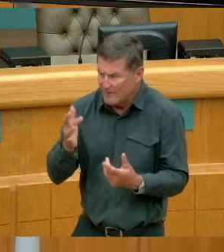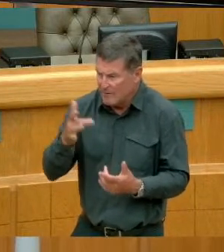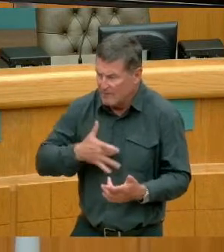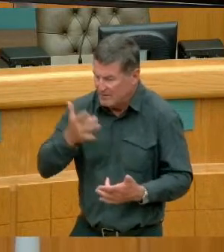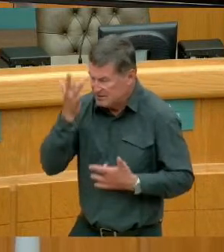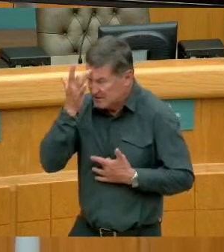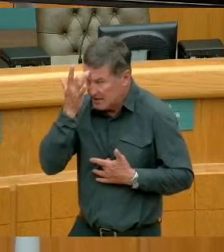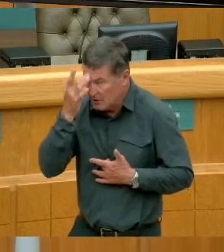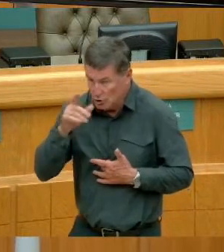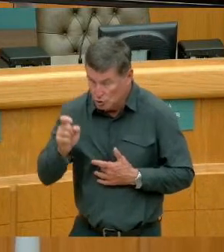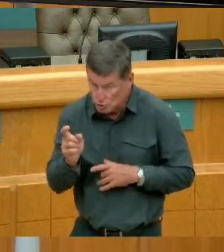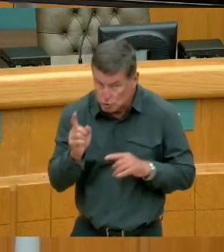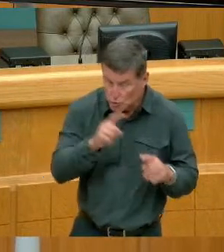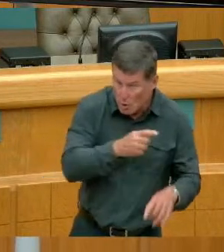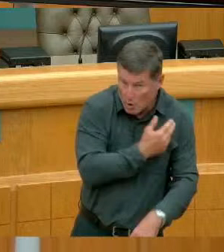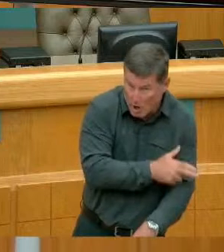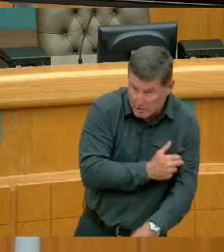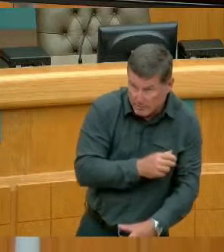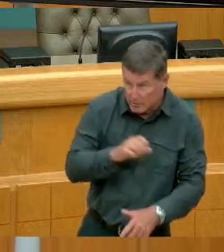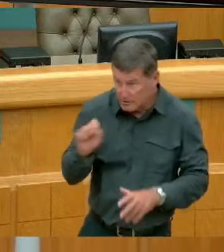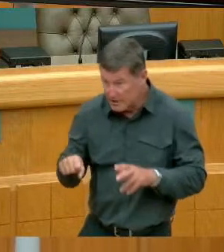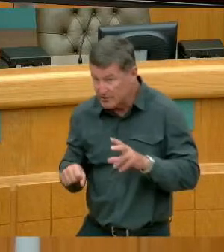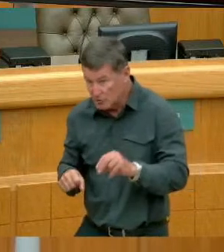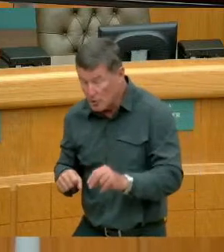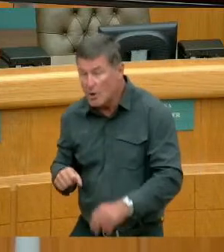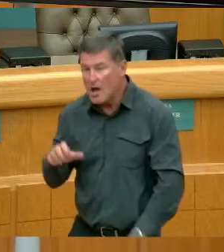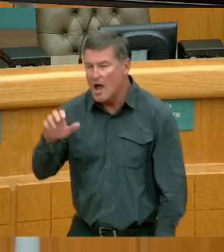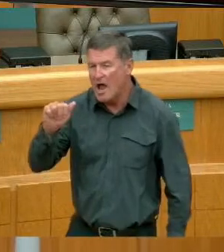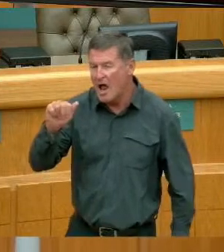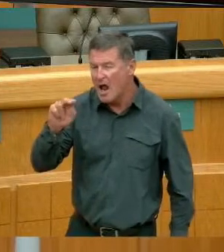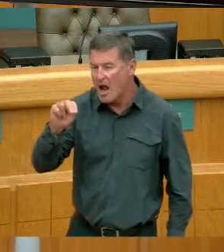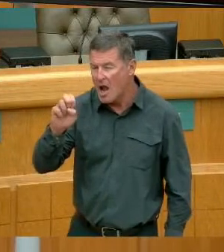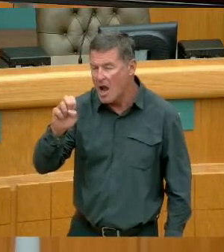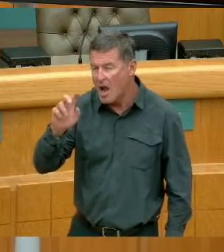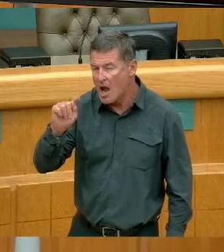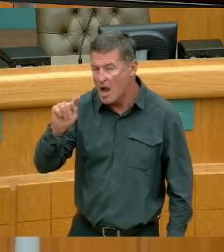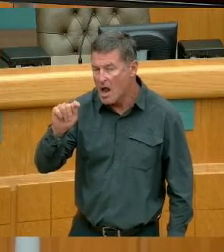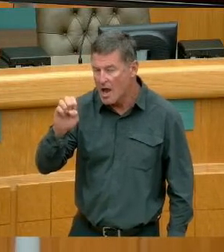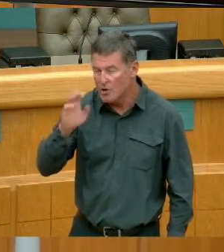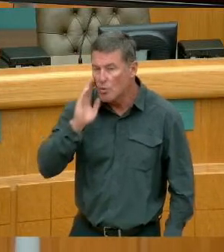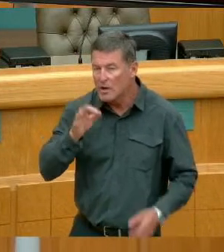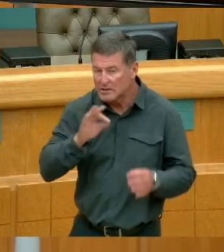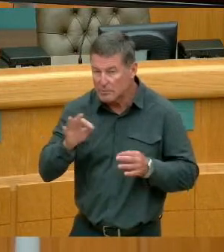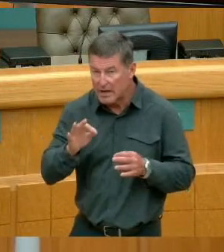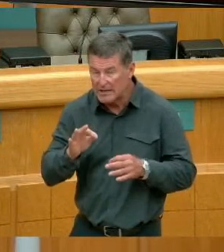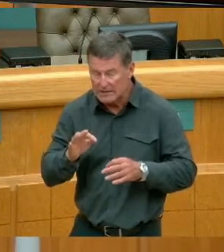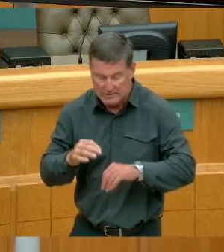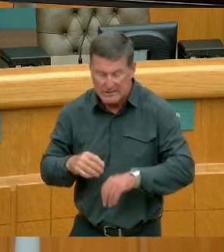the hospital. And Annette's going to help the general population understand when to go and when not to go.